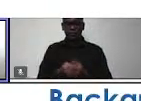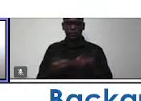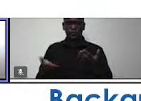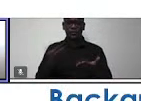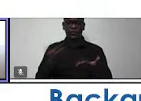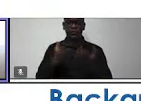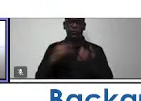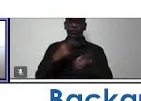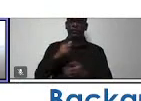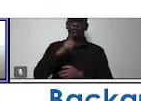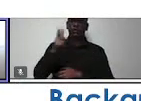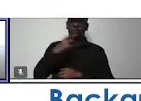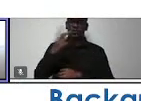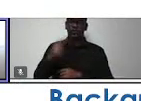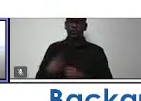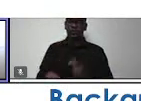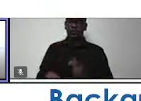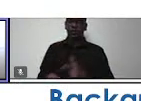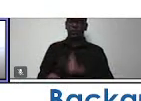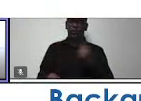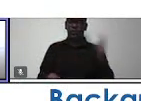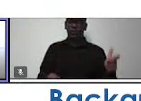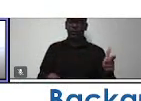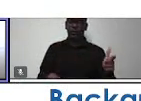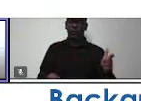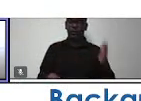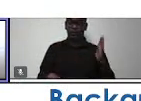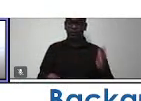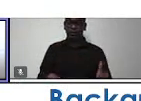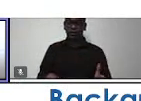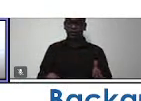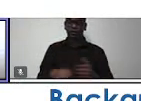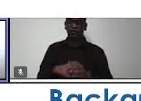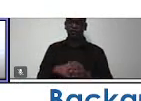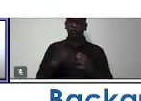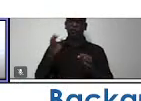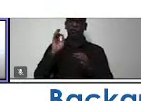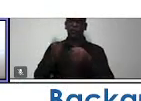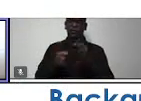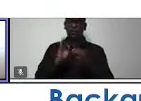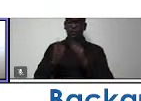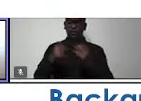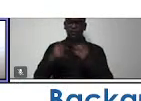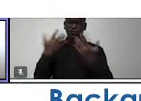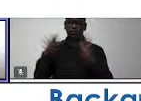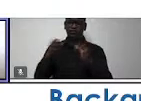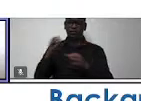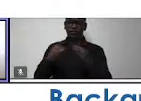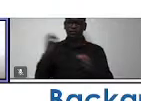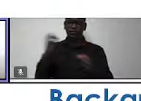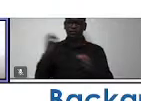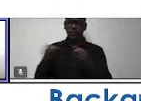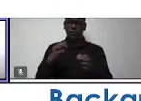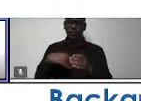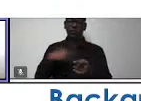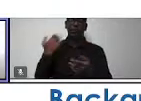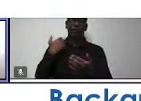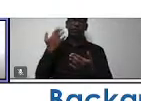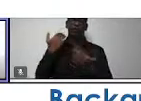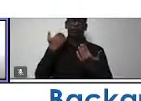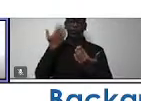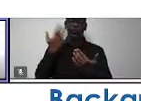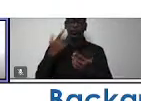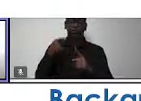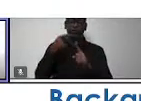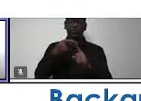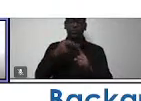on the left side, Karen has done a brilliant job, has explained actually almost everything. But I think I want to bring the attention to the